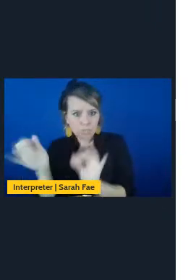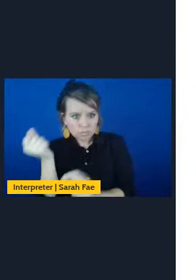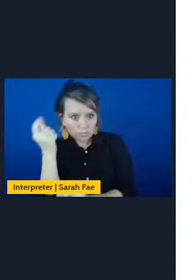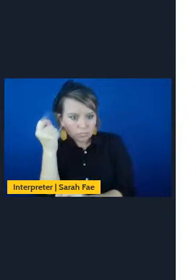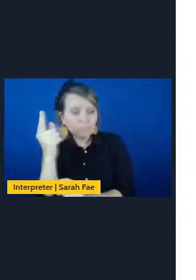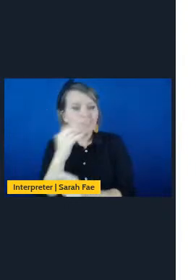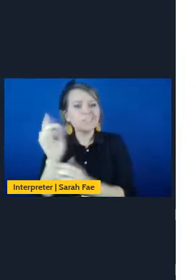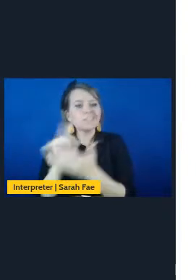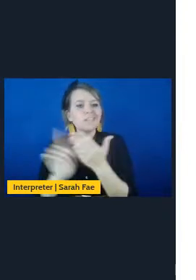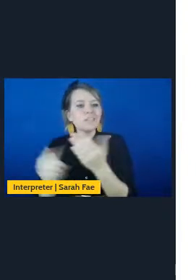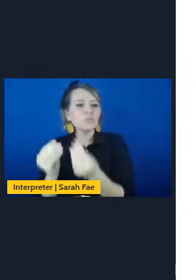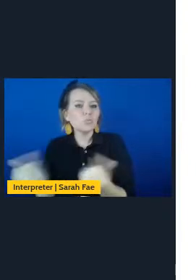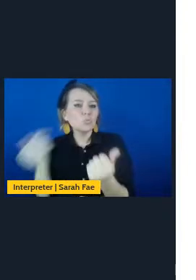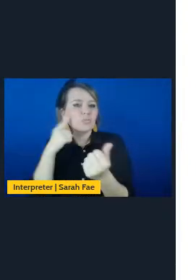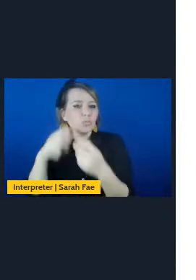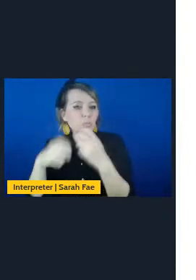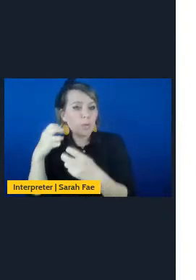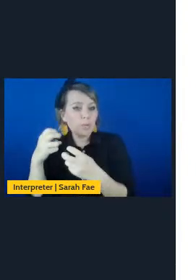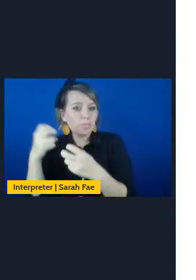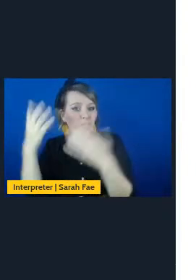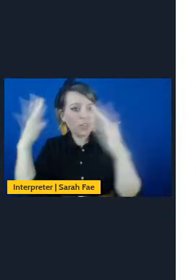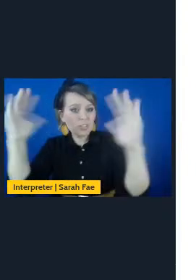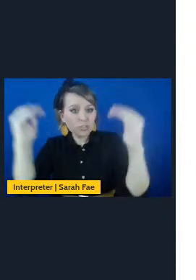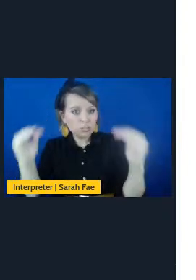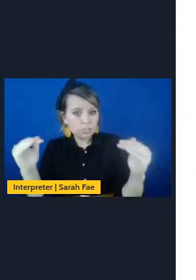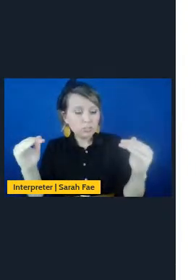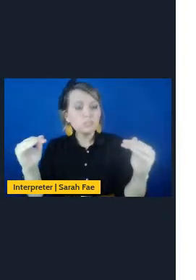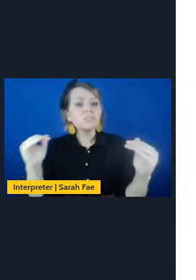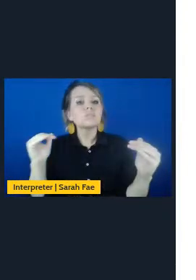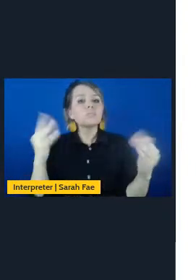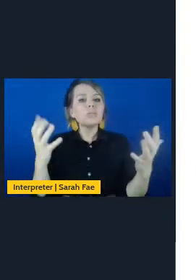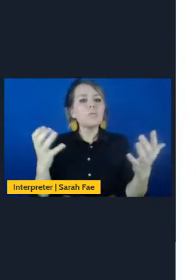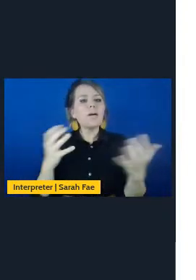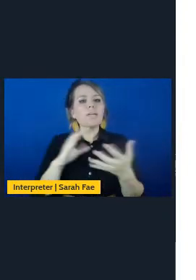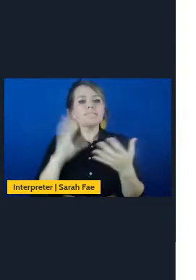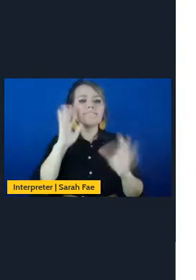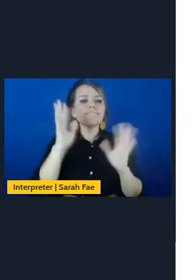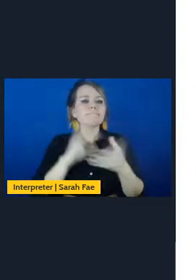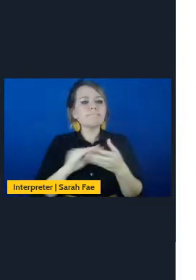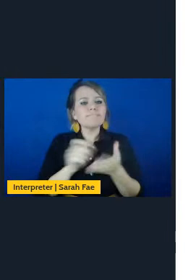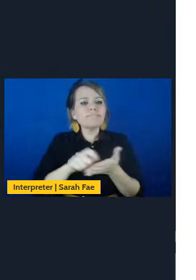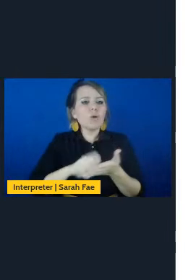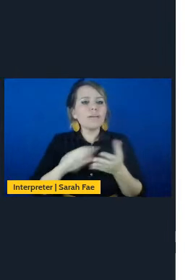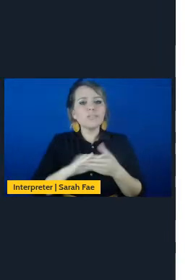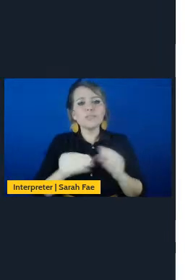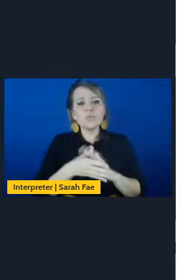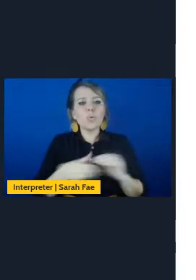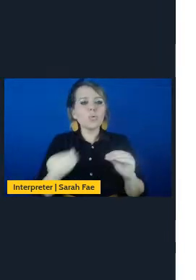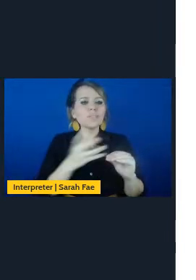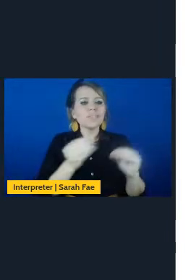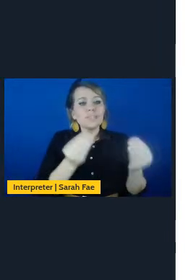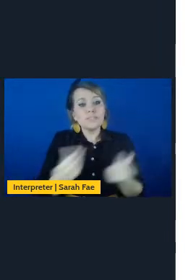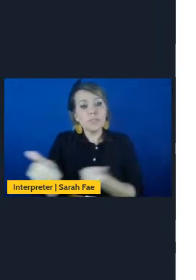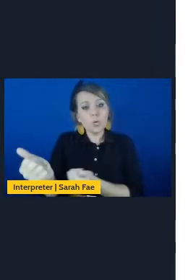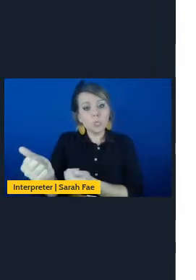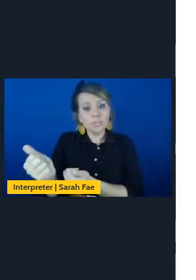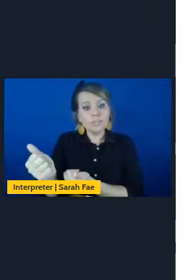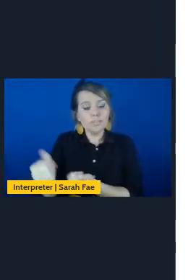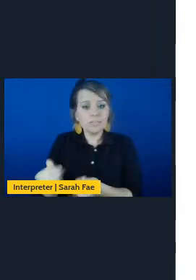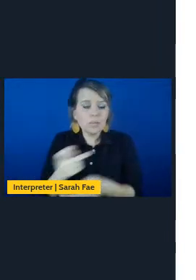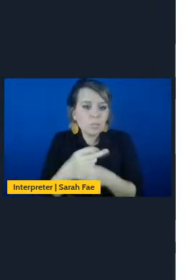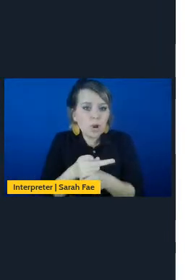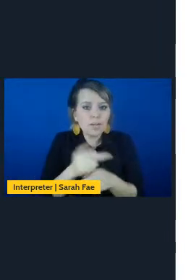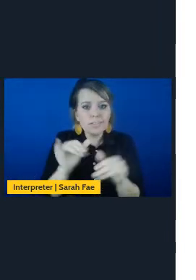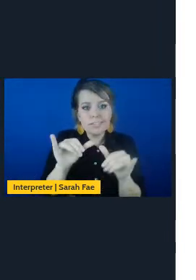problem. Then we would like to write stories and flows that I would like product and engineering work